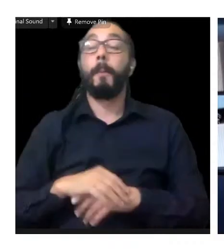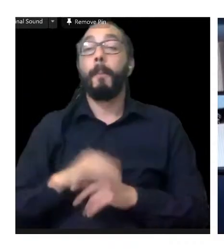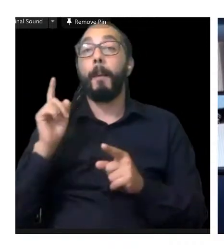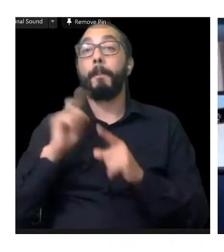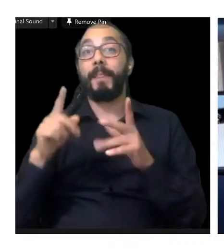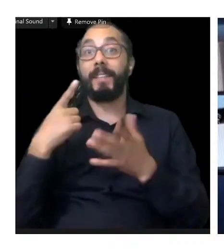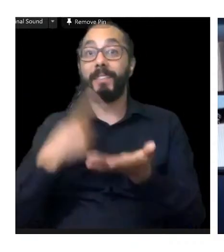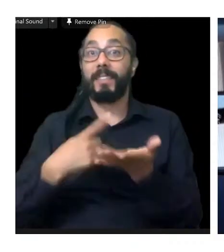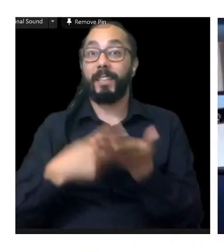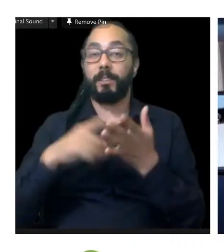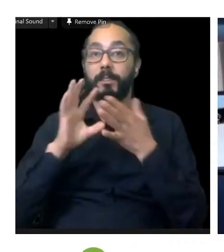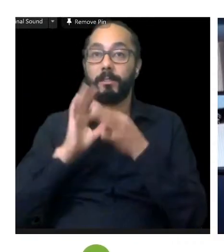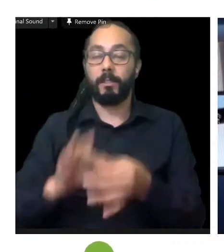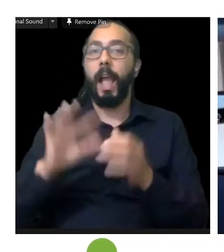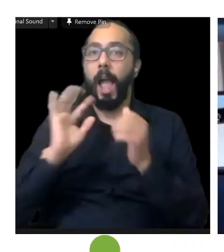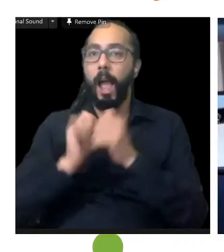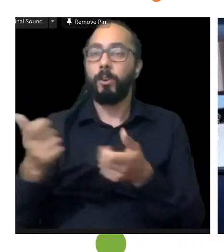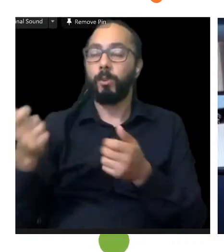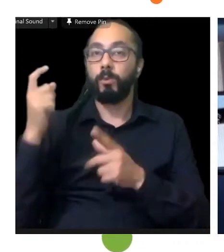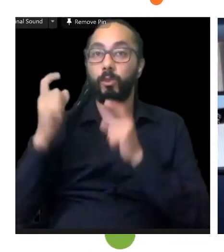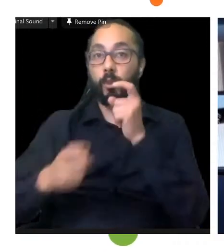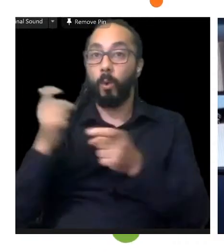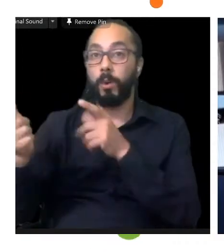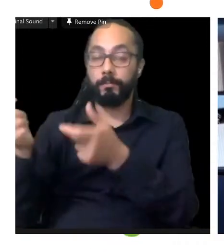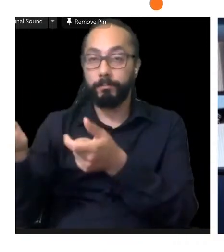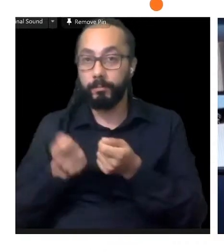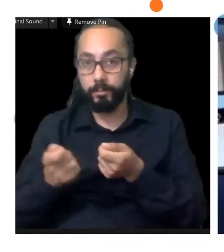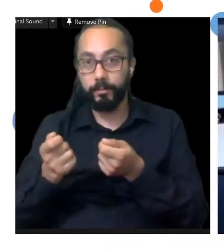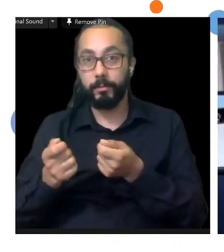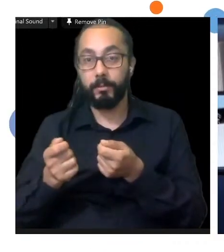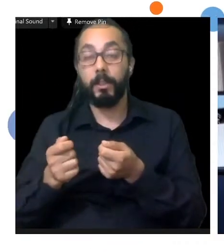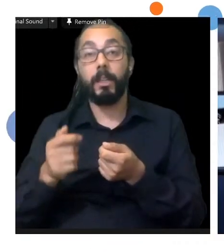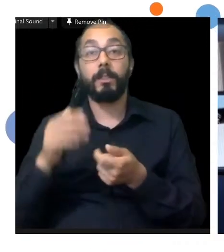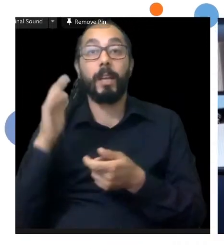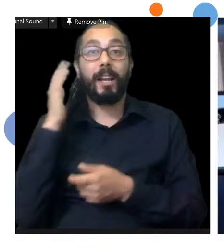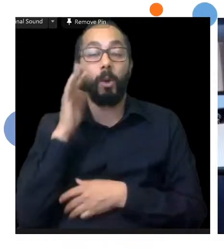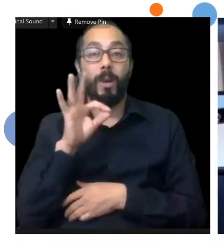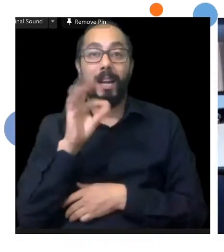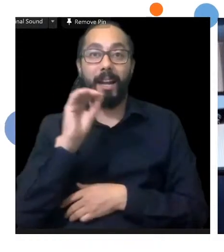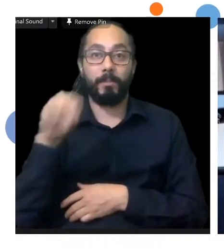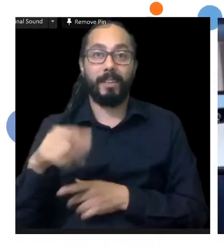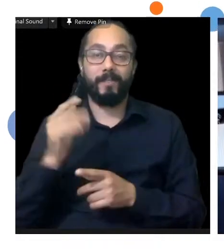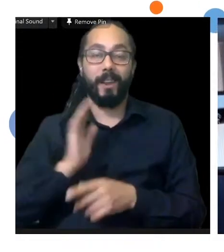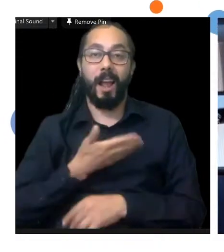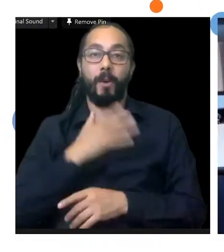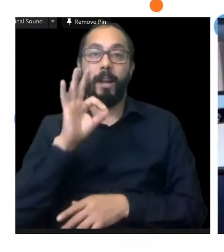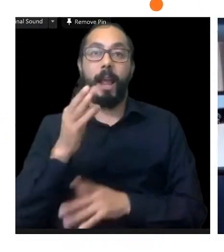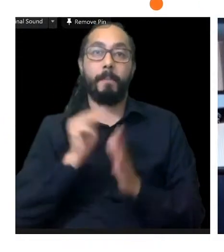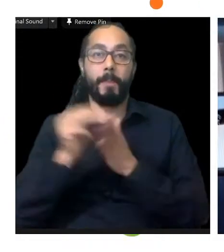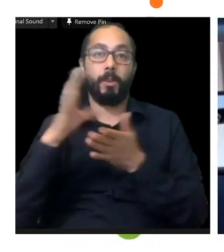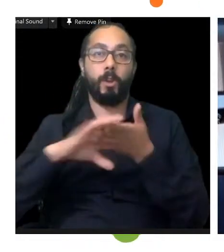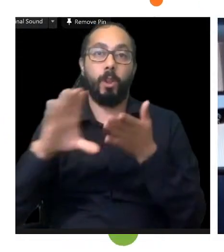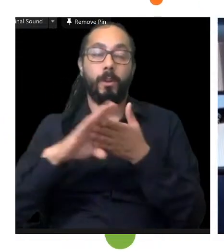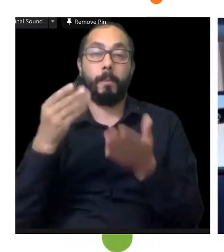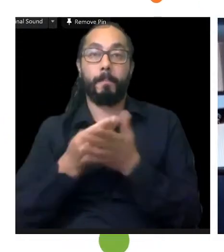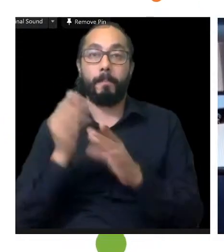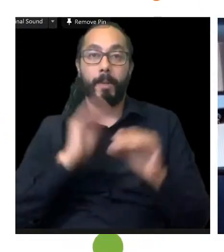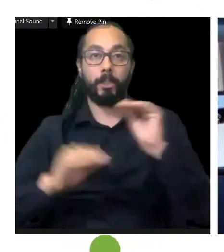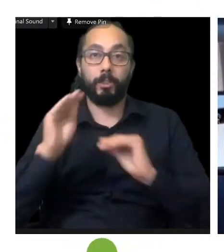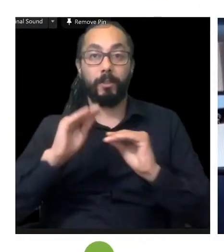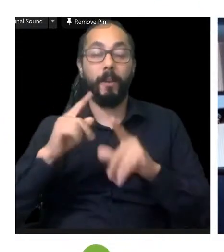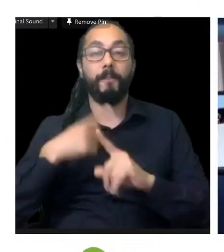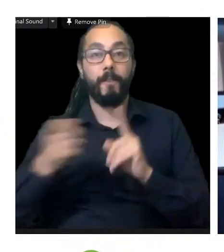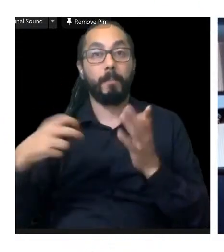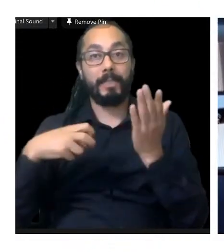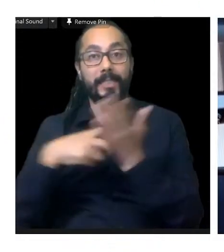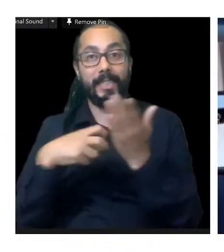I know it is to so many of you, as over 90% of our almost $9 million budget comes from tickets and private donations. So